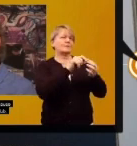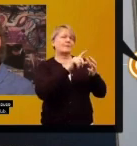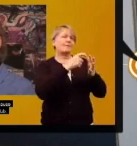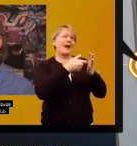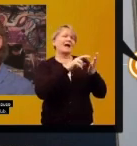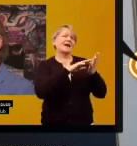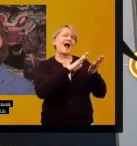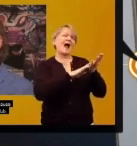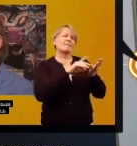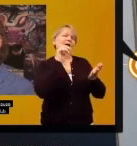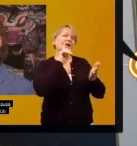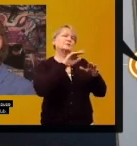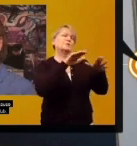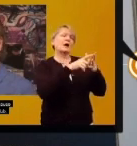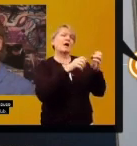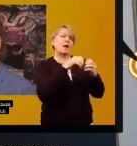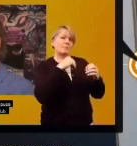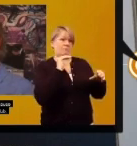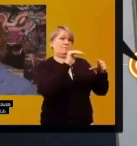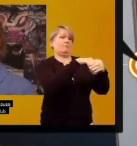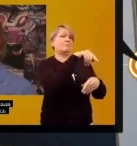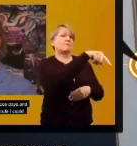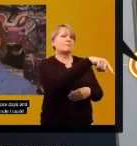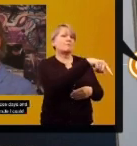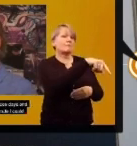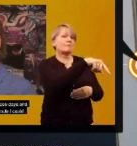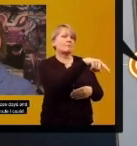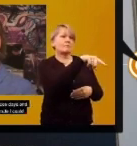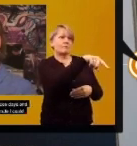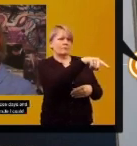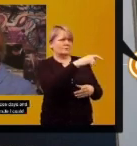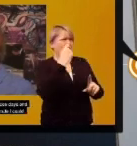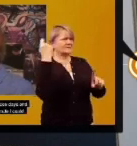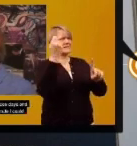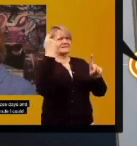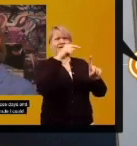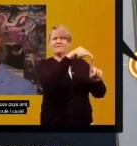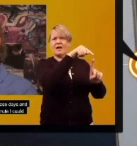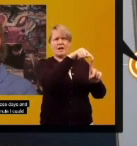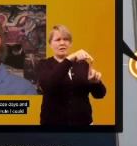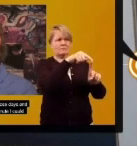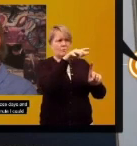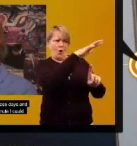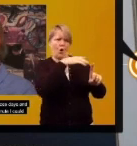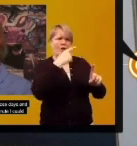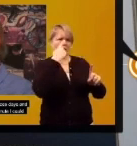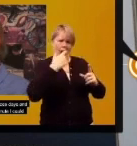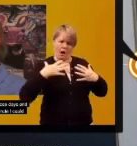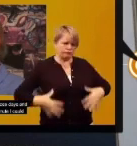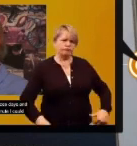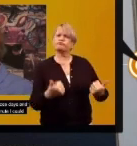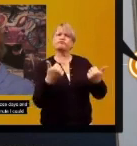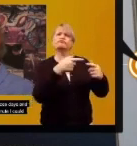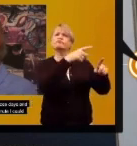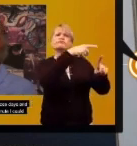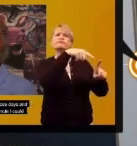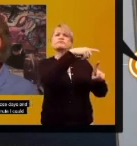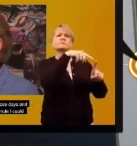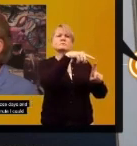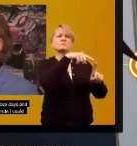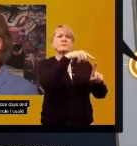really lucky because I got into Beckenham Ladies Swimming Club, which was a very successful able-bodied club in those days, and